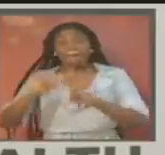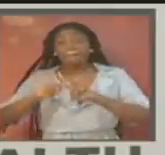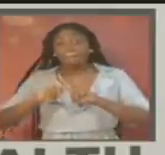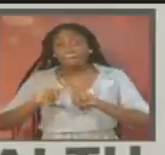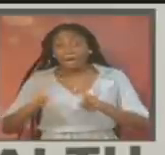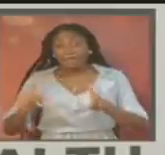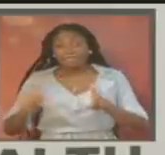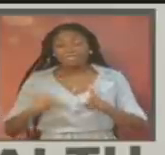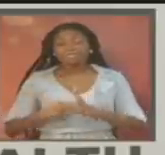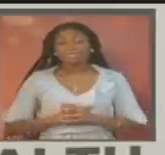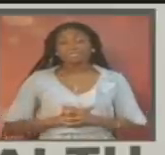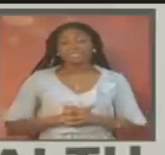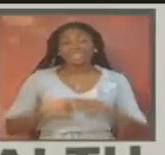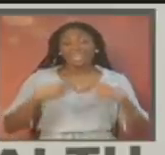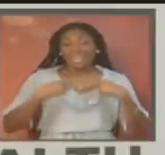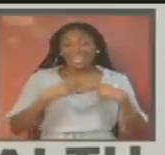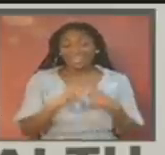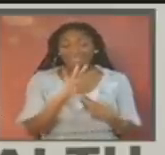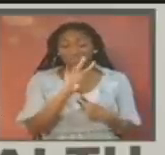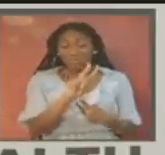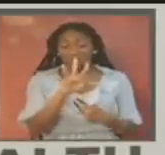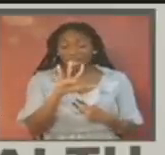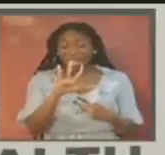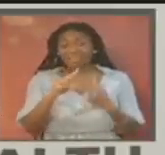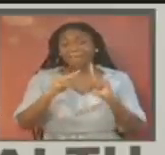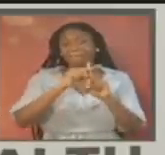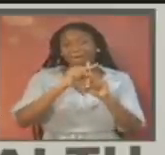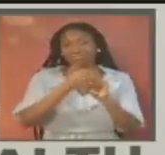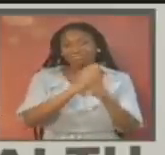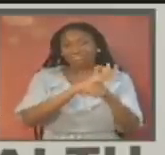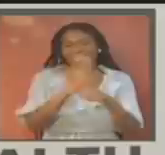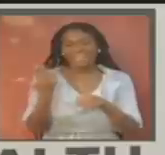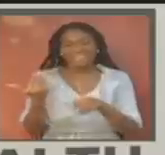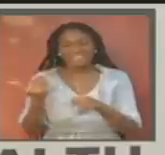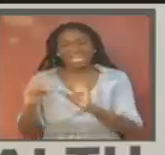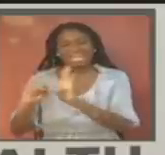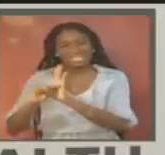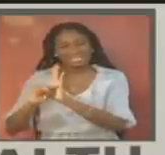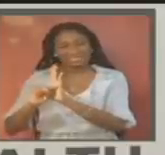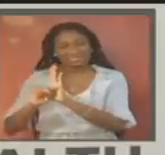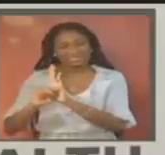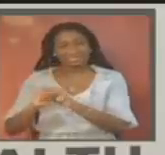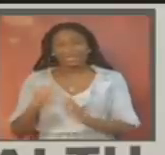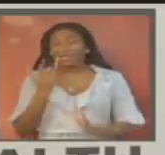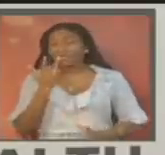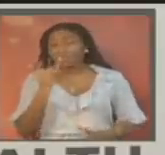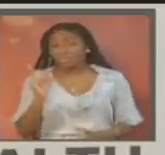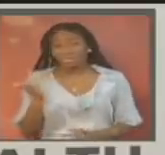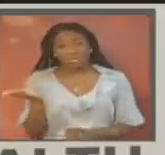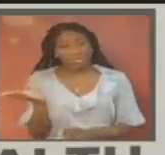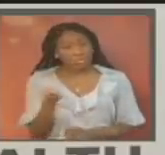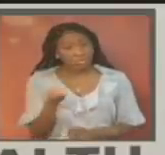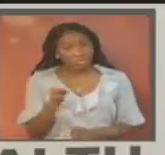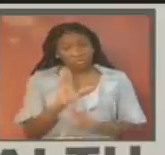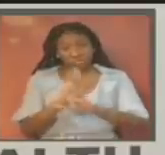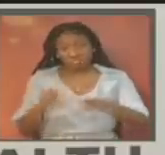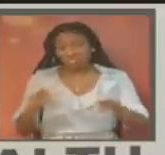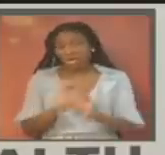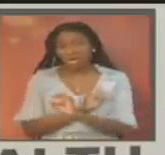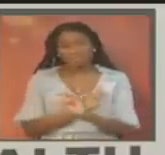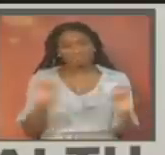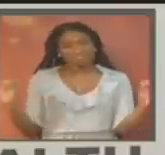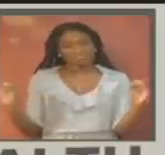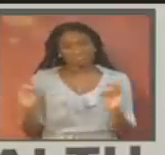have 15 who are negative. And that's our MISSI update so far for today, but no deaths up to the, up to this date so far.